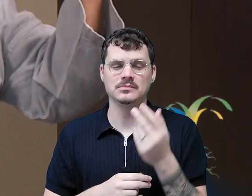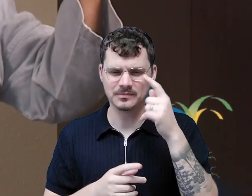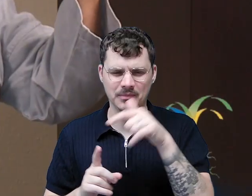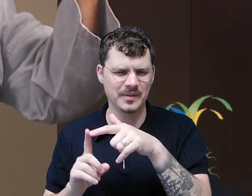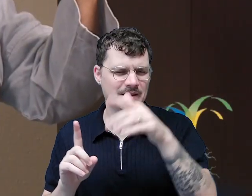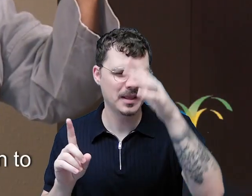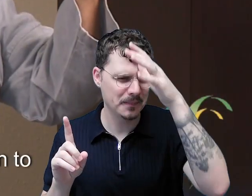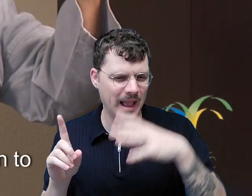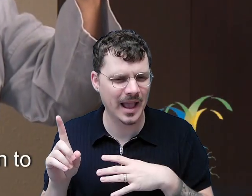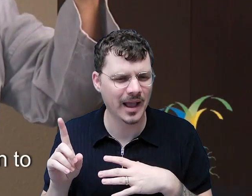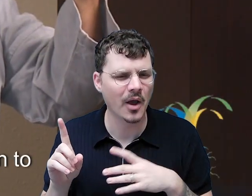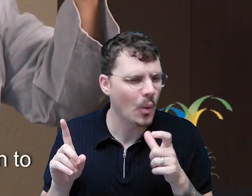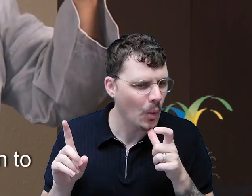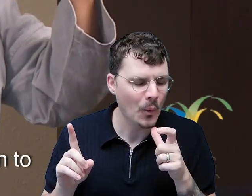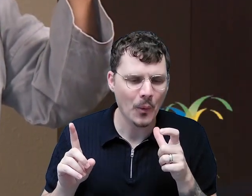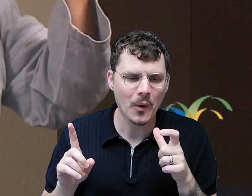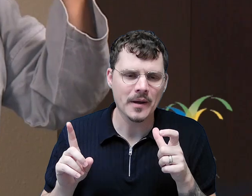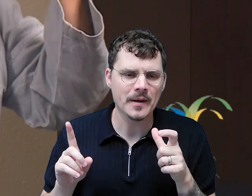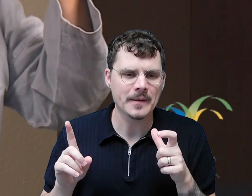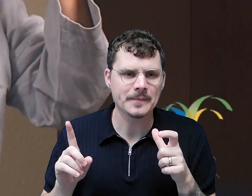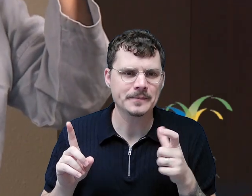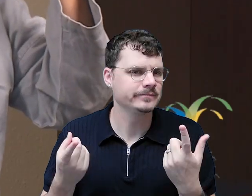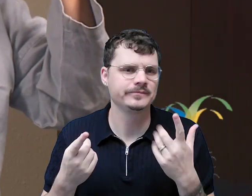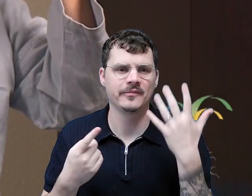my eyes, now this is a guy who had been to